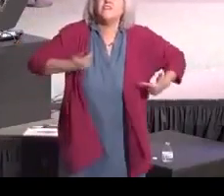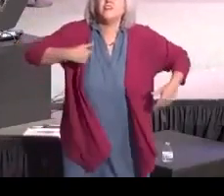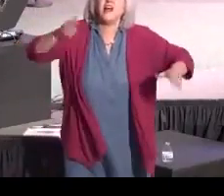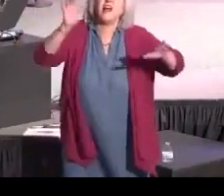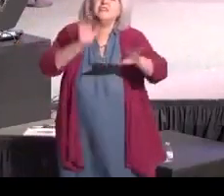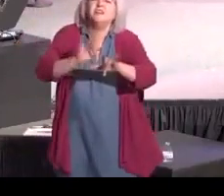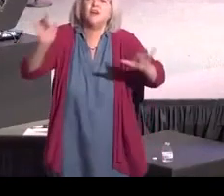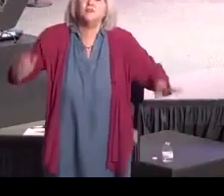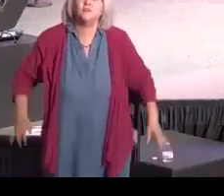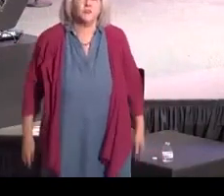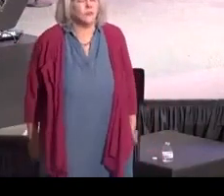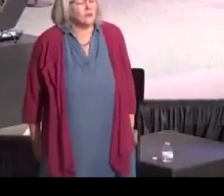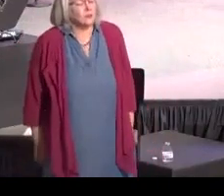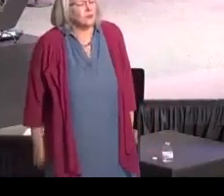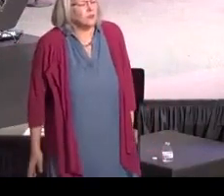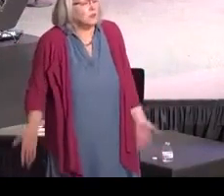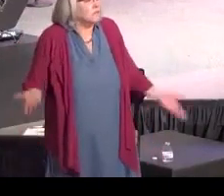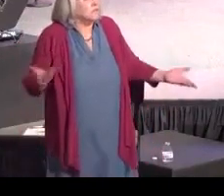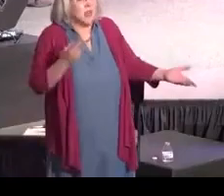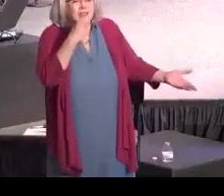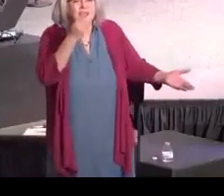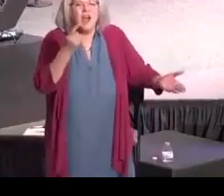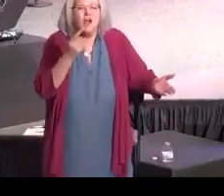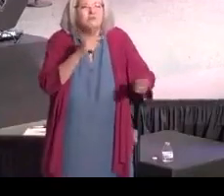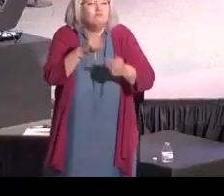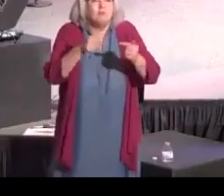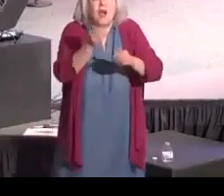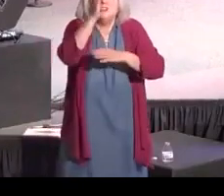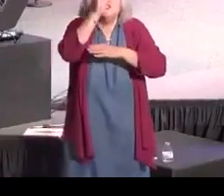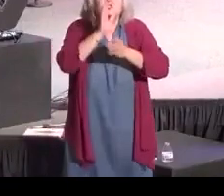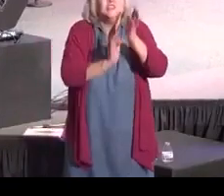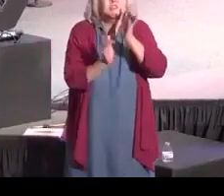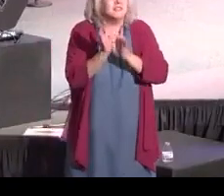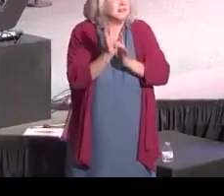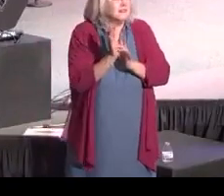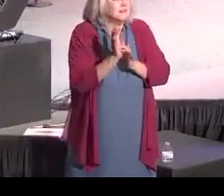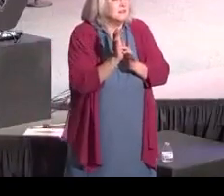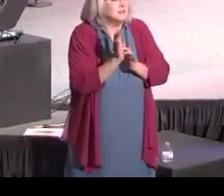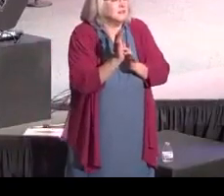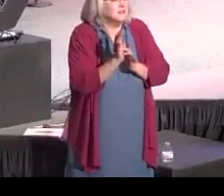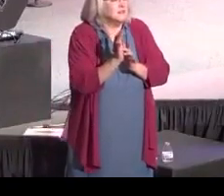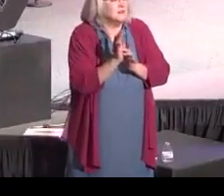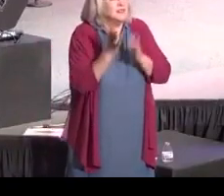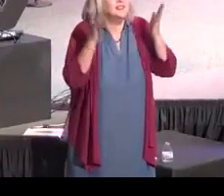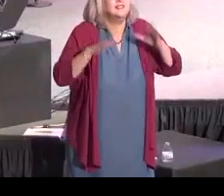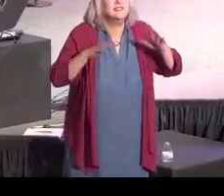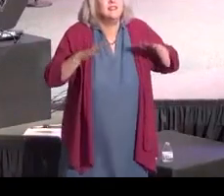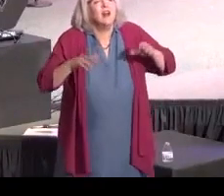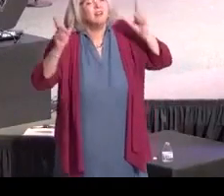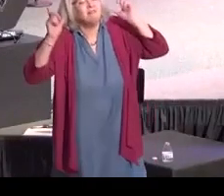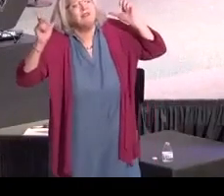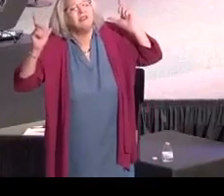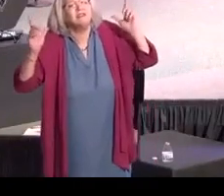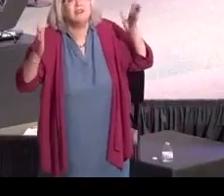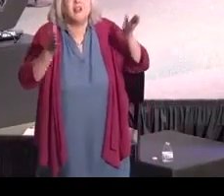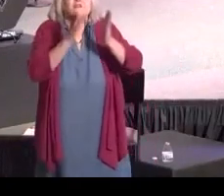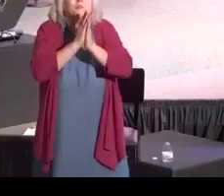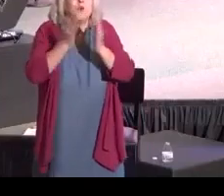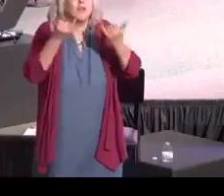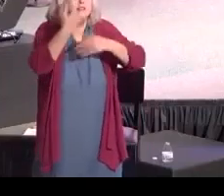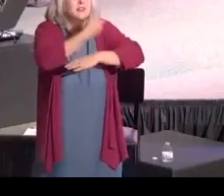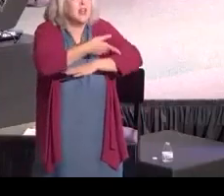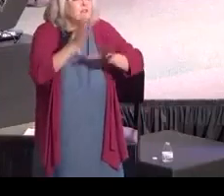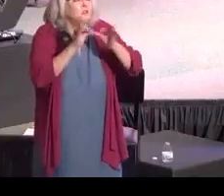touch and tell them about Jesus? Listen, if you're praying today